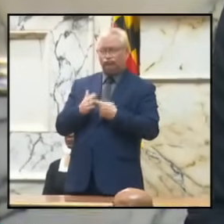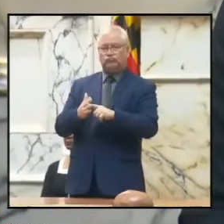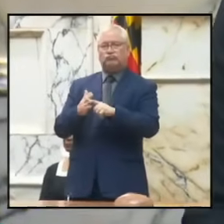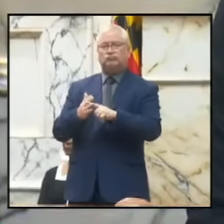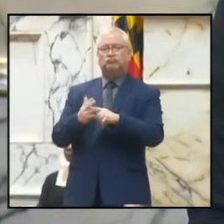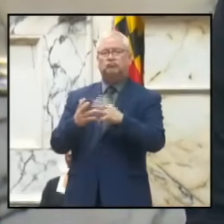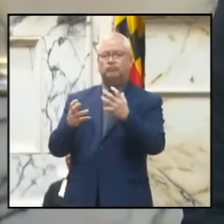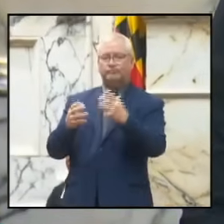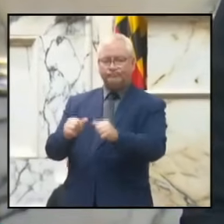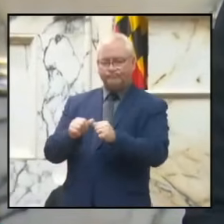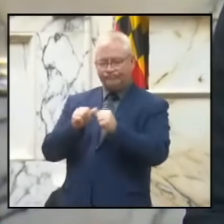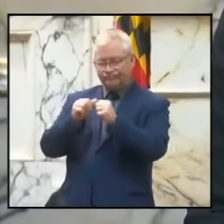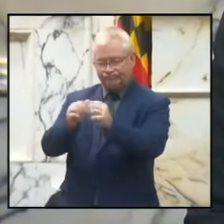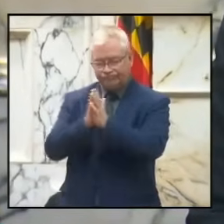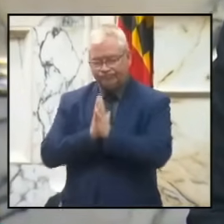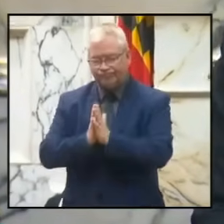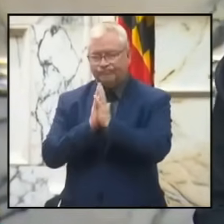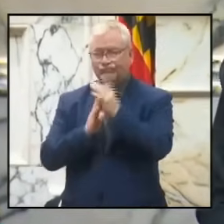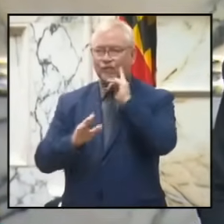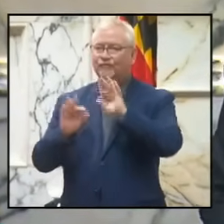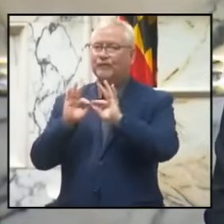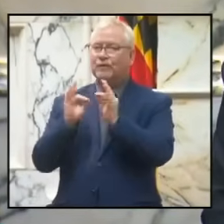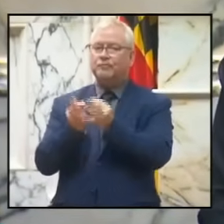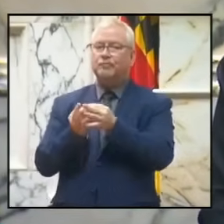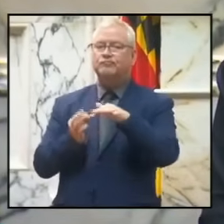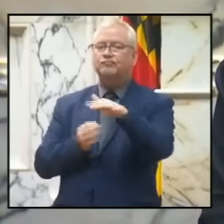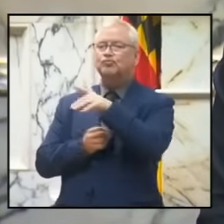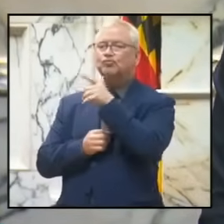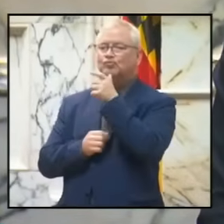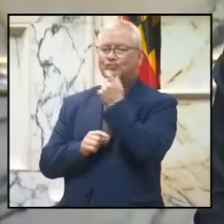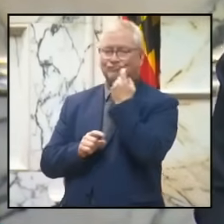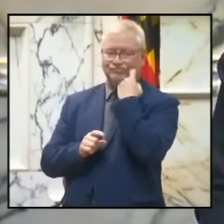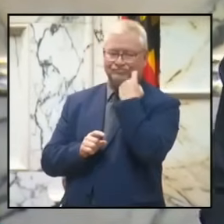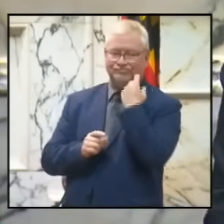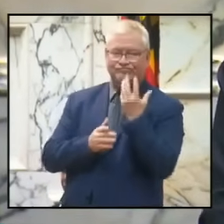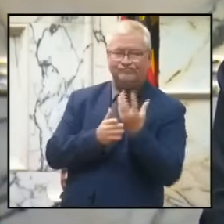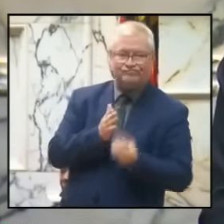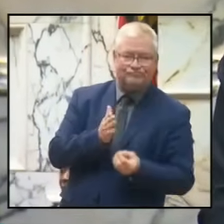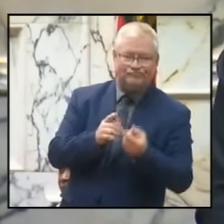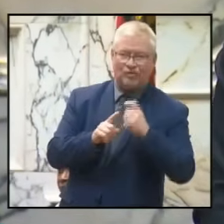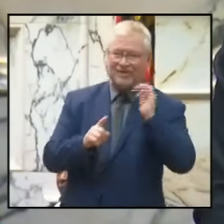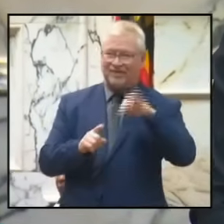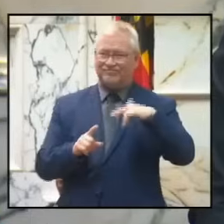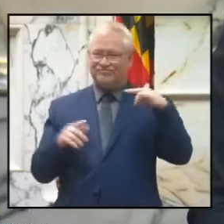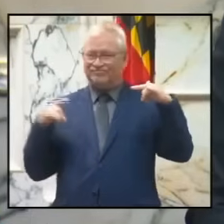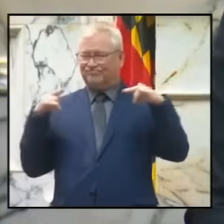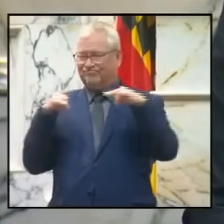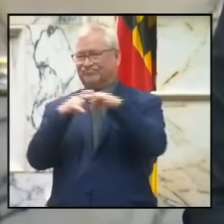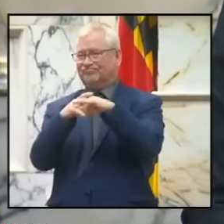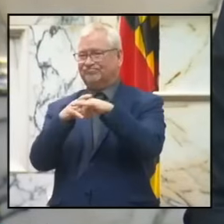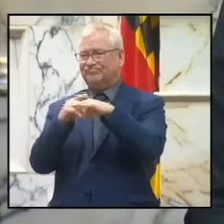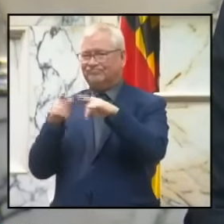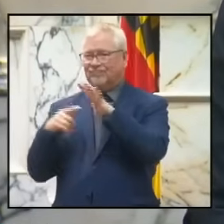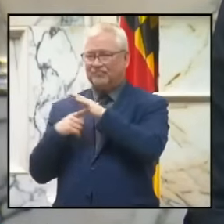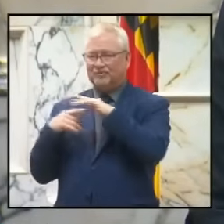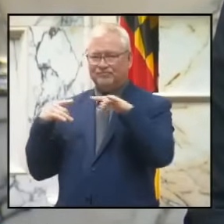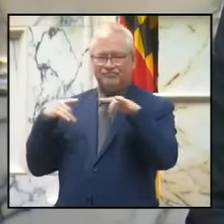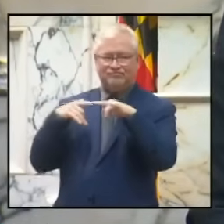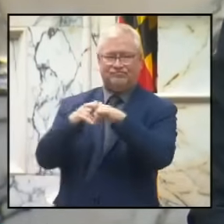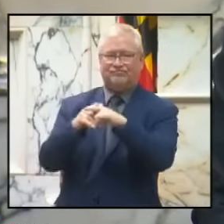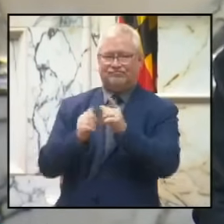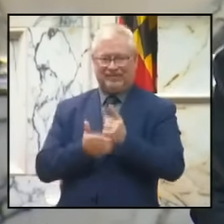families and also for the victims of the aerial collision that took place 1 week ago